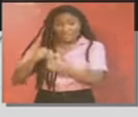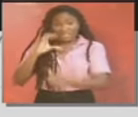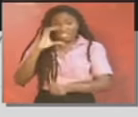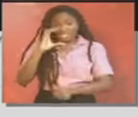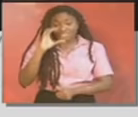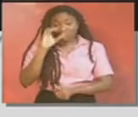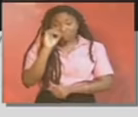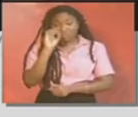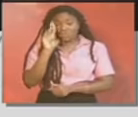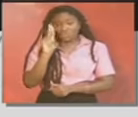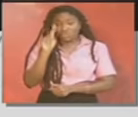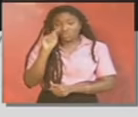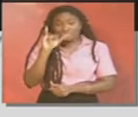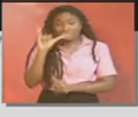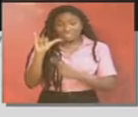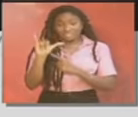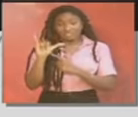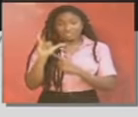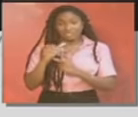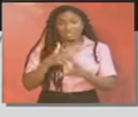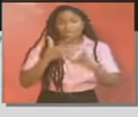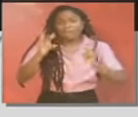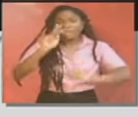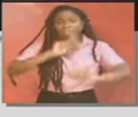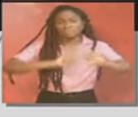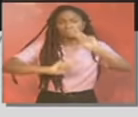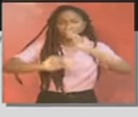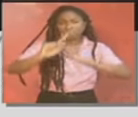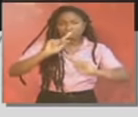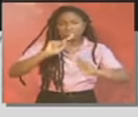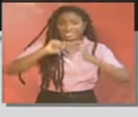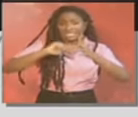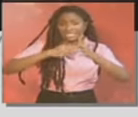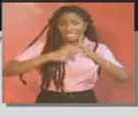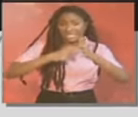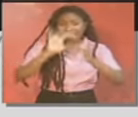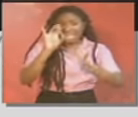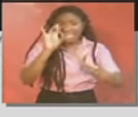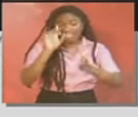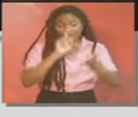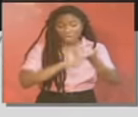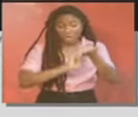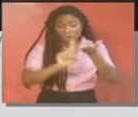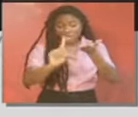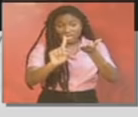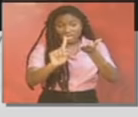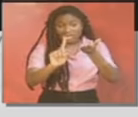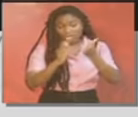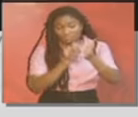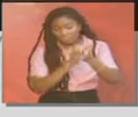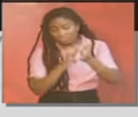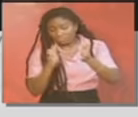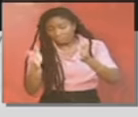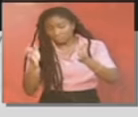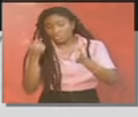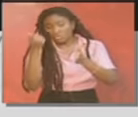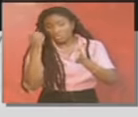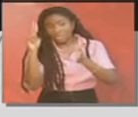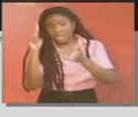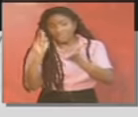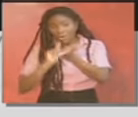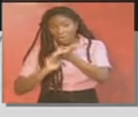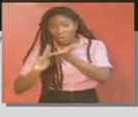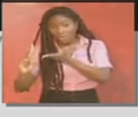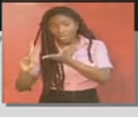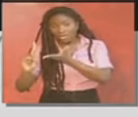its numbers of cases from week 8 moving through to week 12. So each group